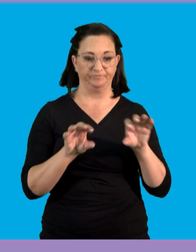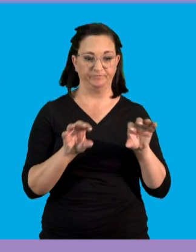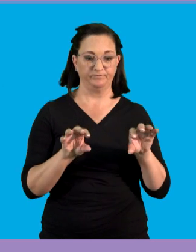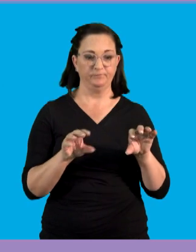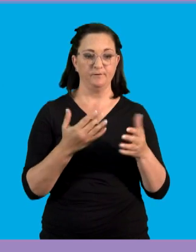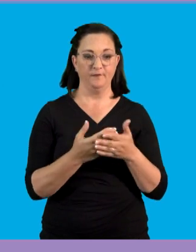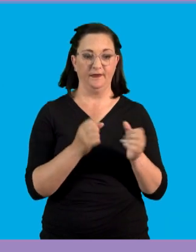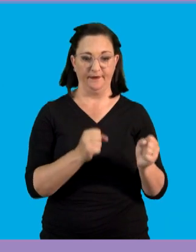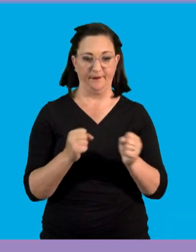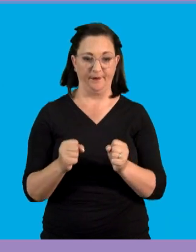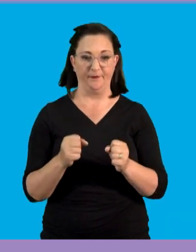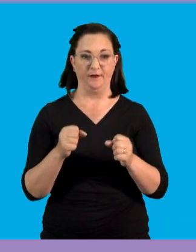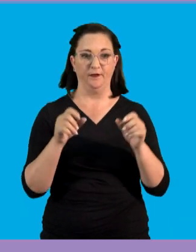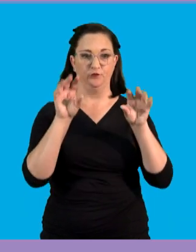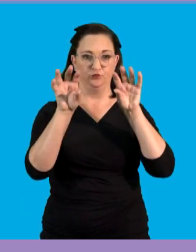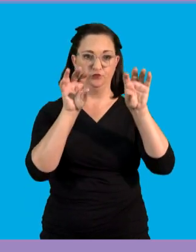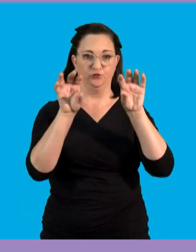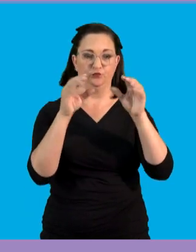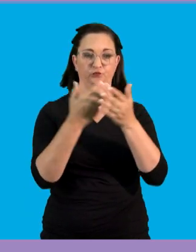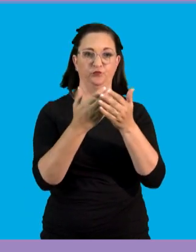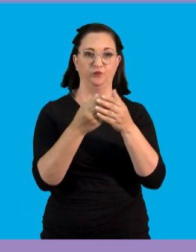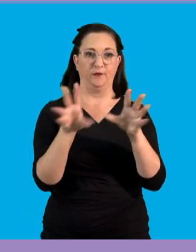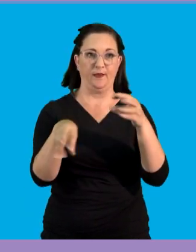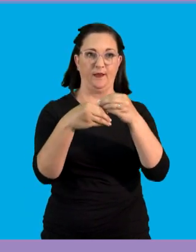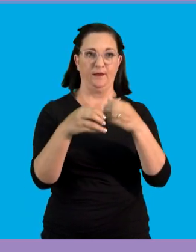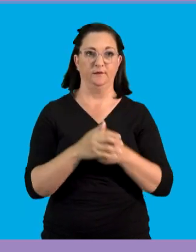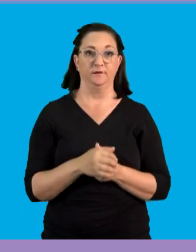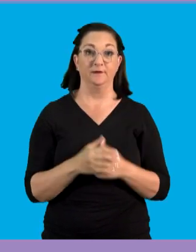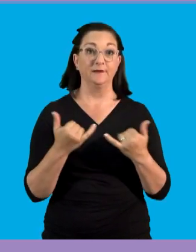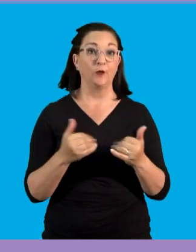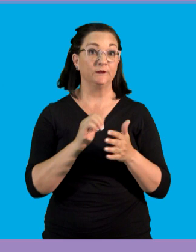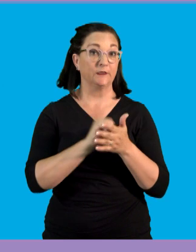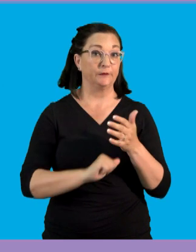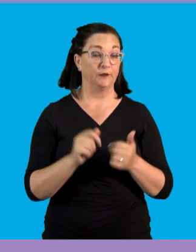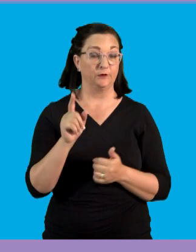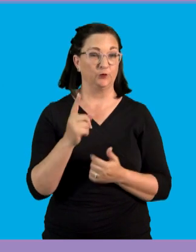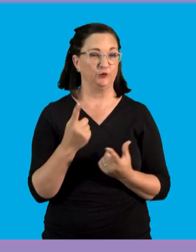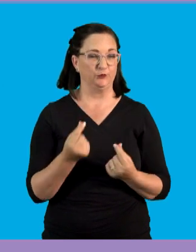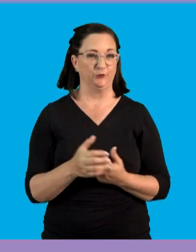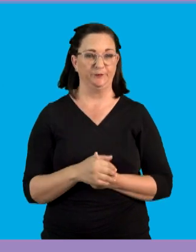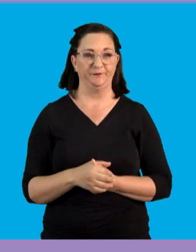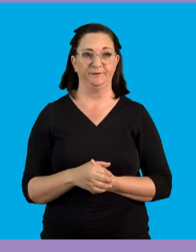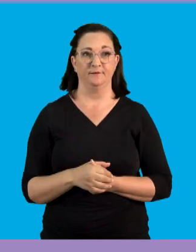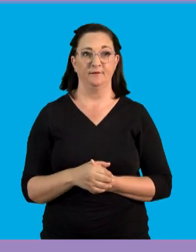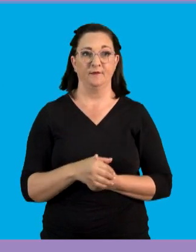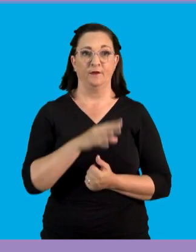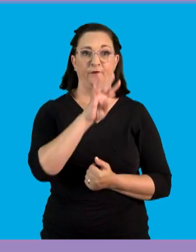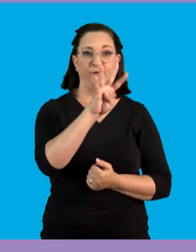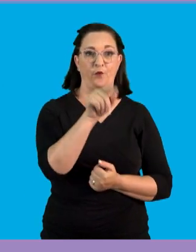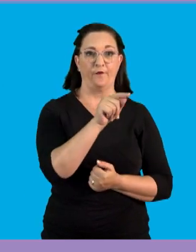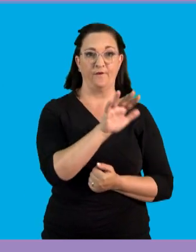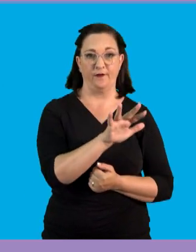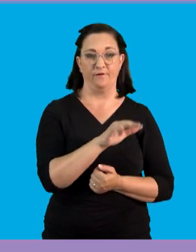the numerators. What about when we are subtracting? So now, again, I have